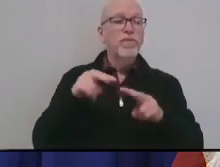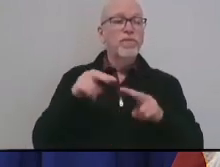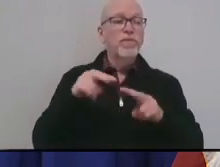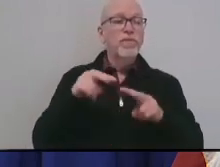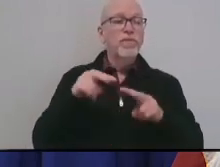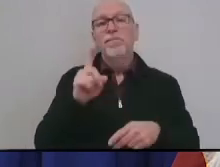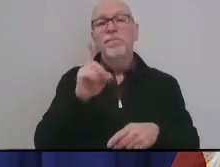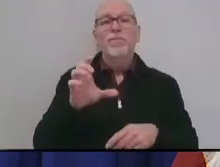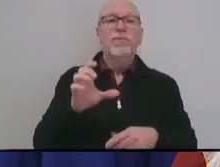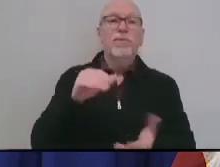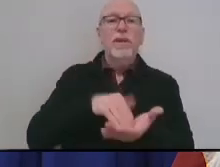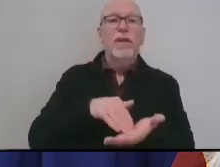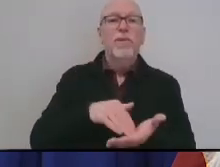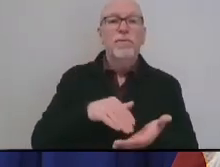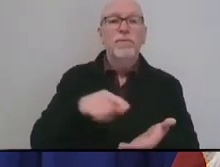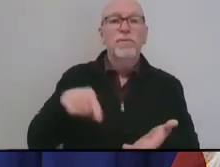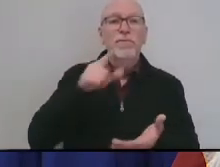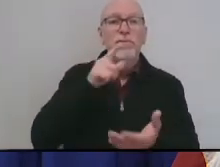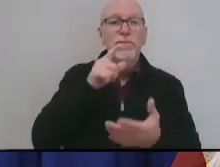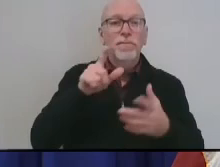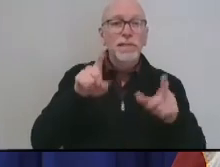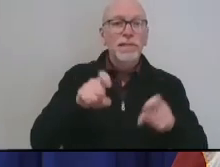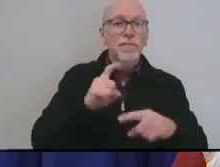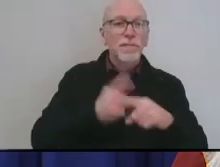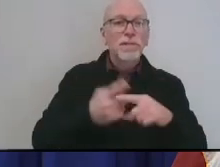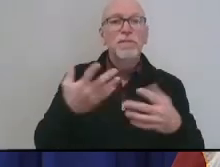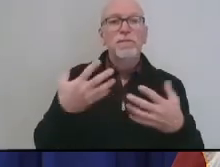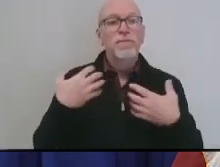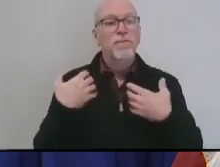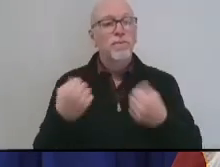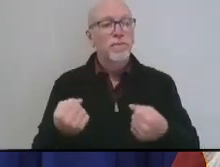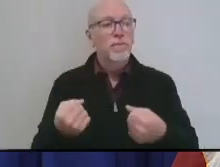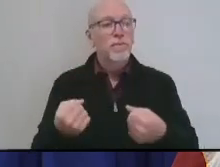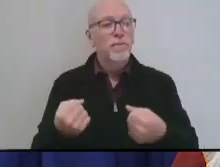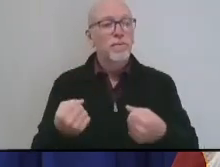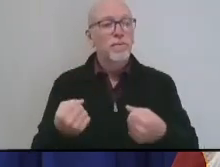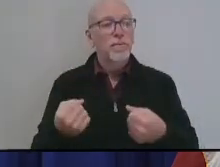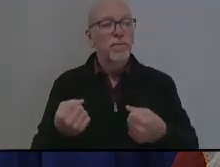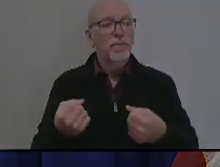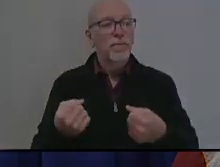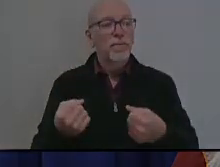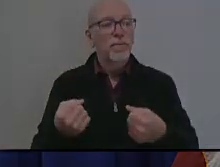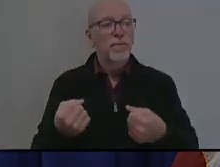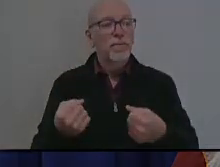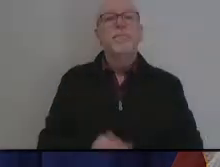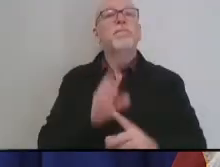positive and recuperated, and when we look at the hundreds of thousands who have been